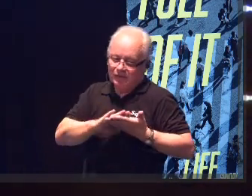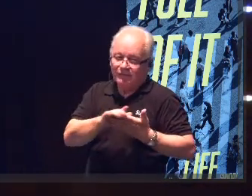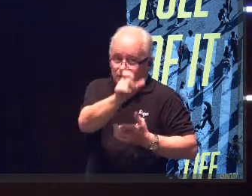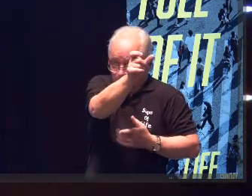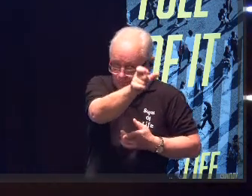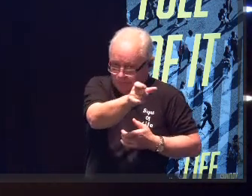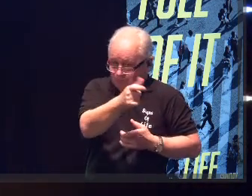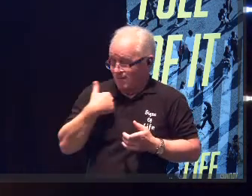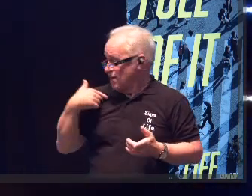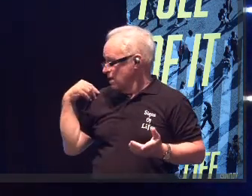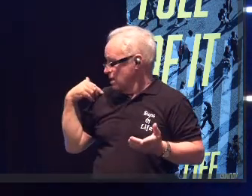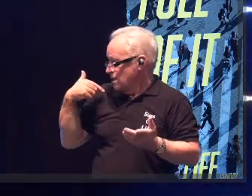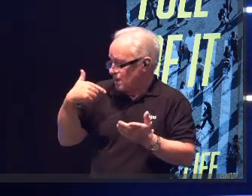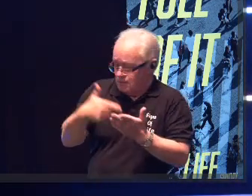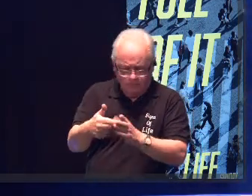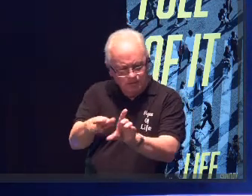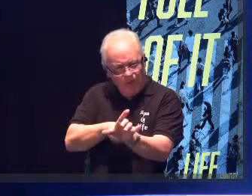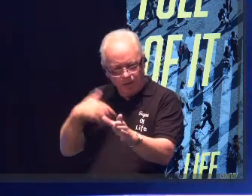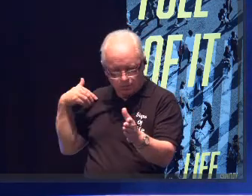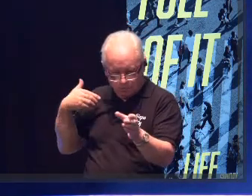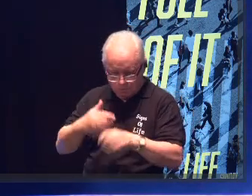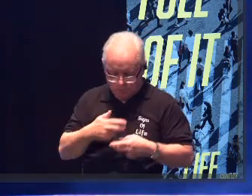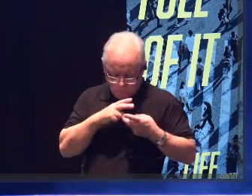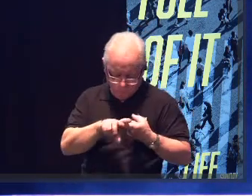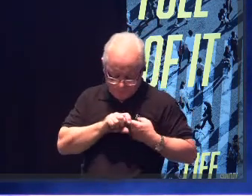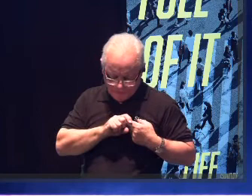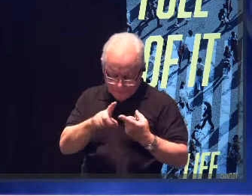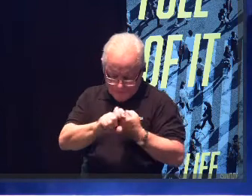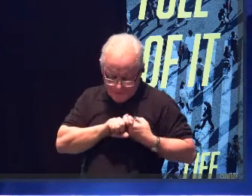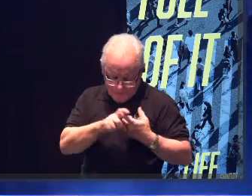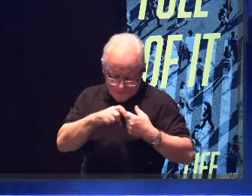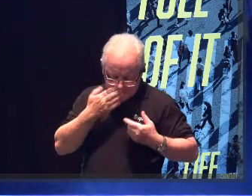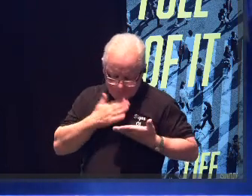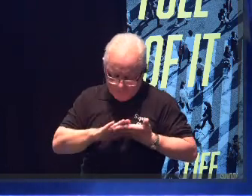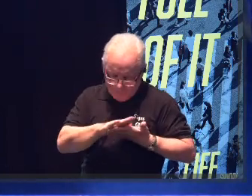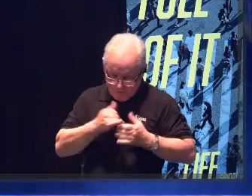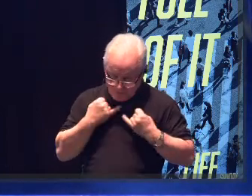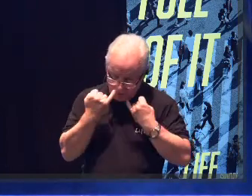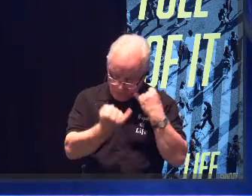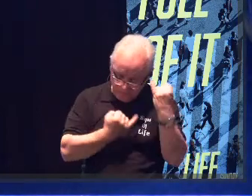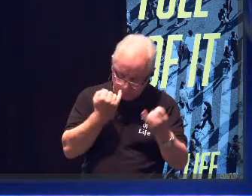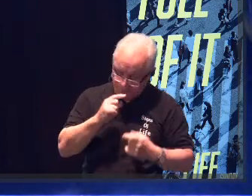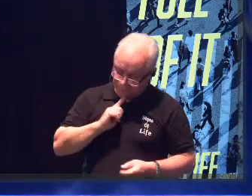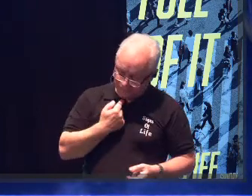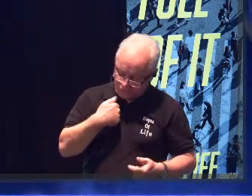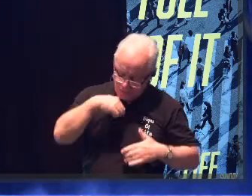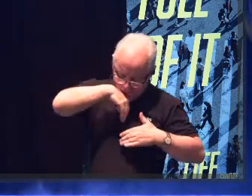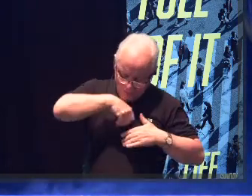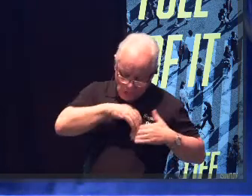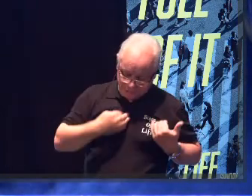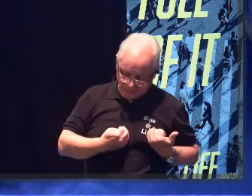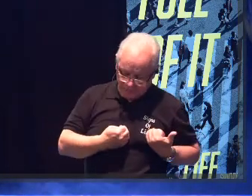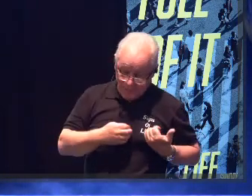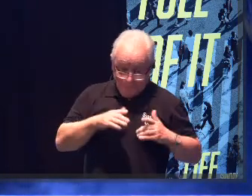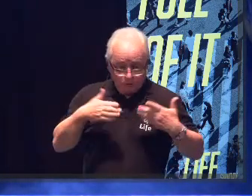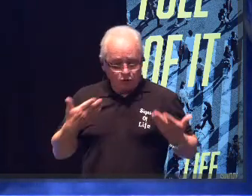carrying it for years. It's eating you up inside. It's destroying you from the inside. But God wants to set you free